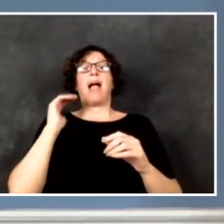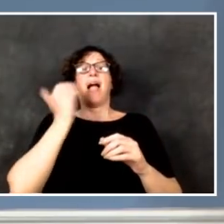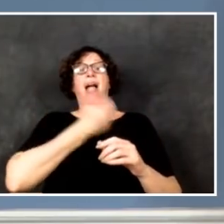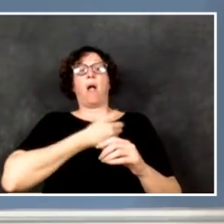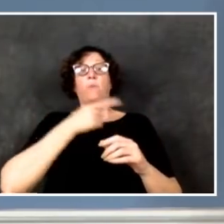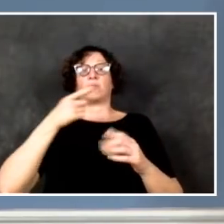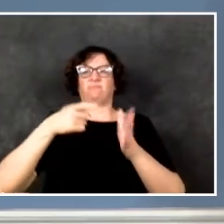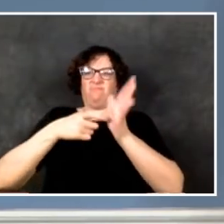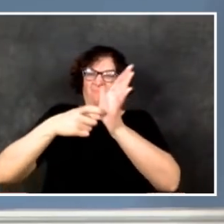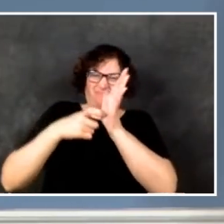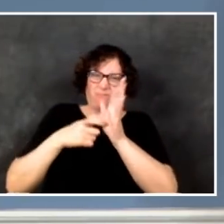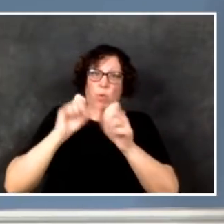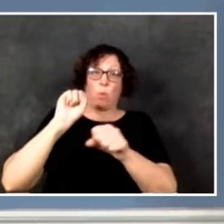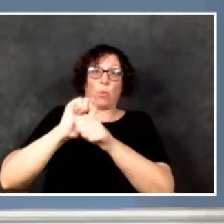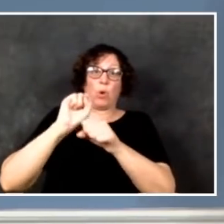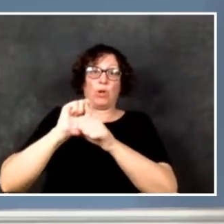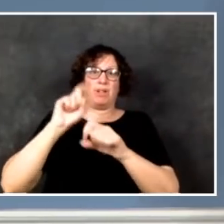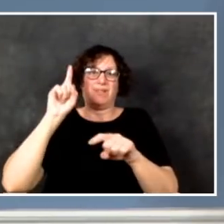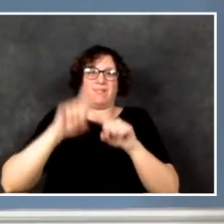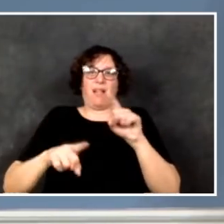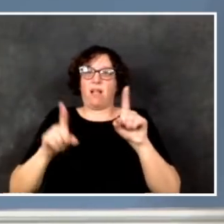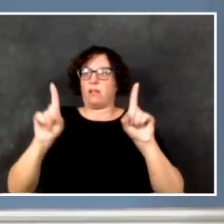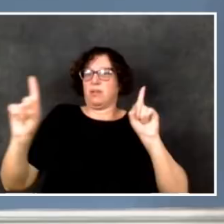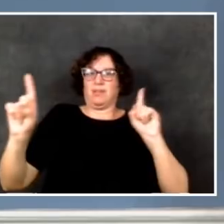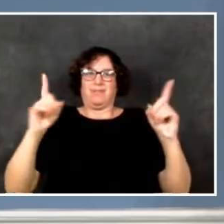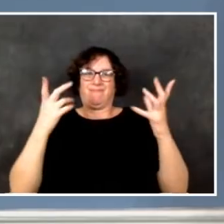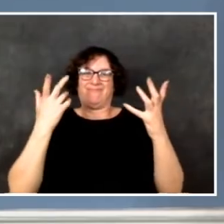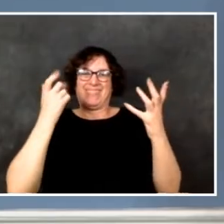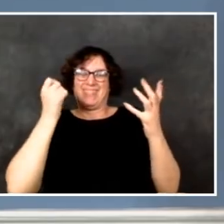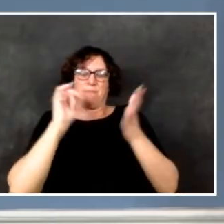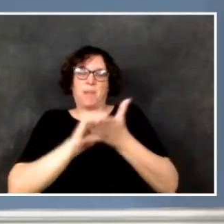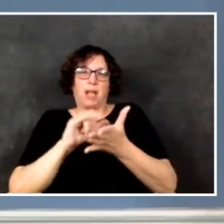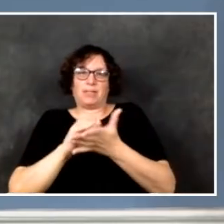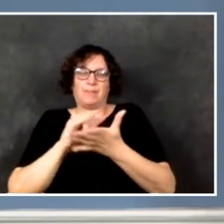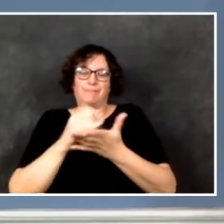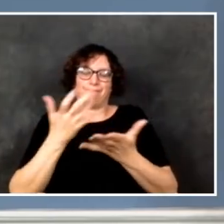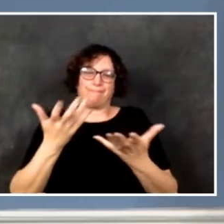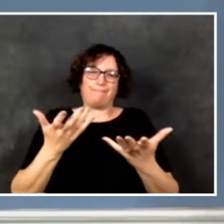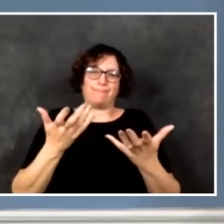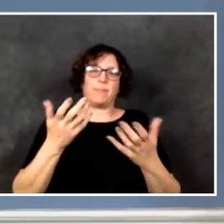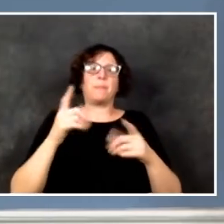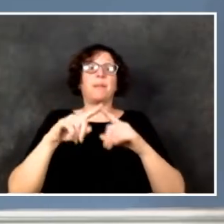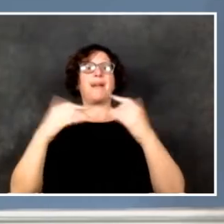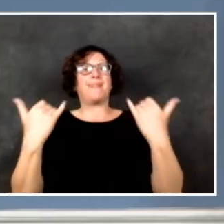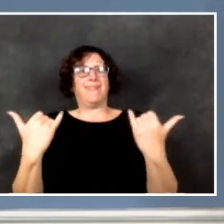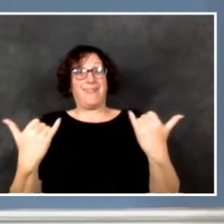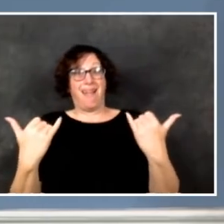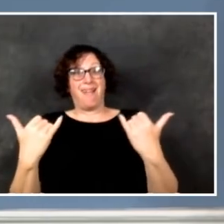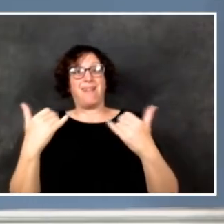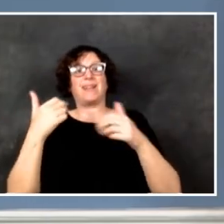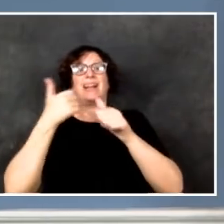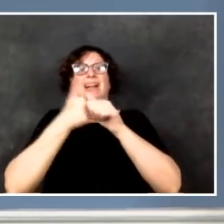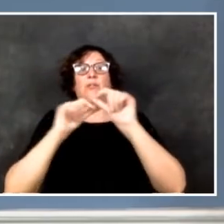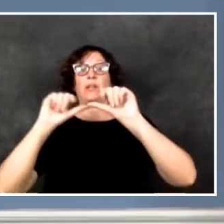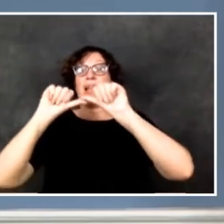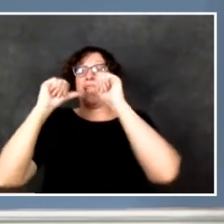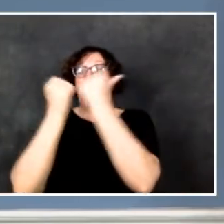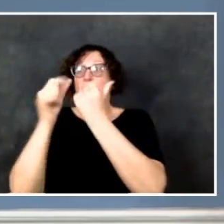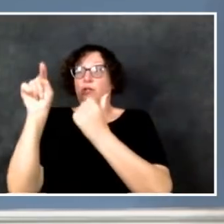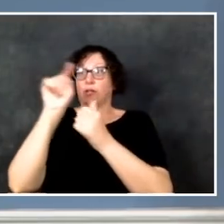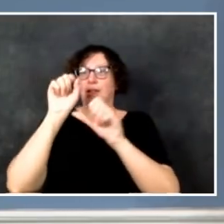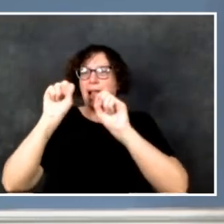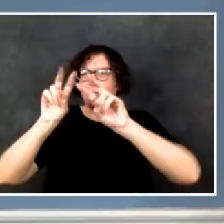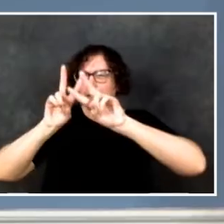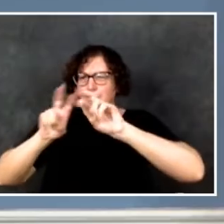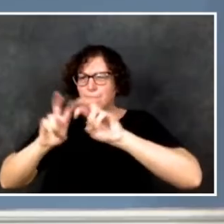So certainly working with individual agencies to see what can be done based on those priority groups, I think